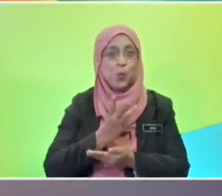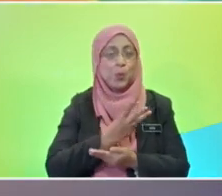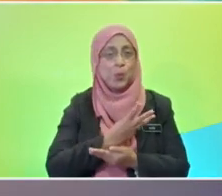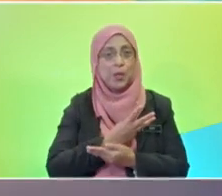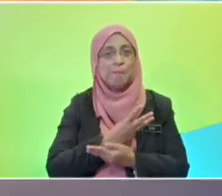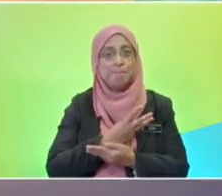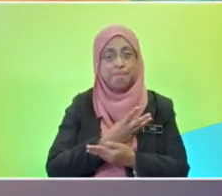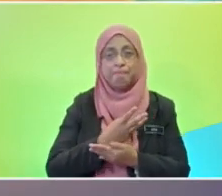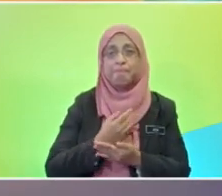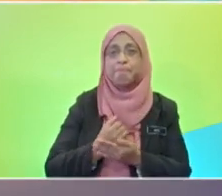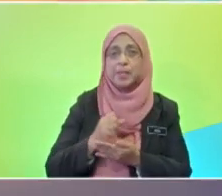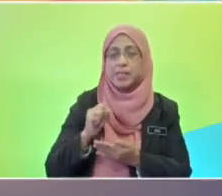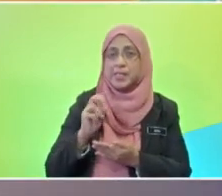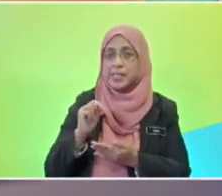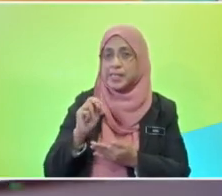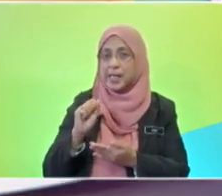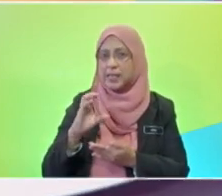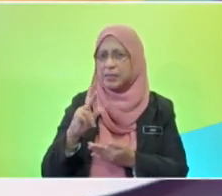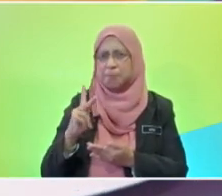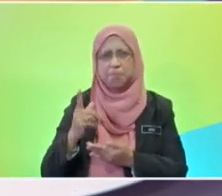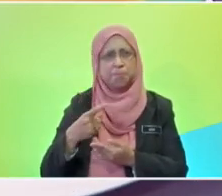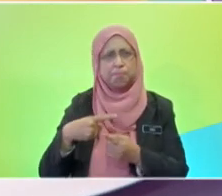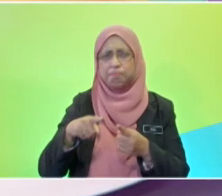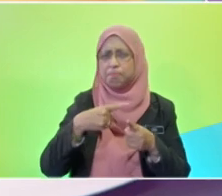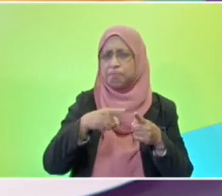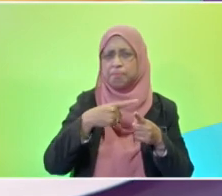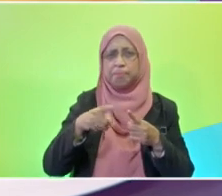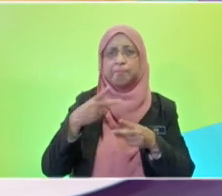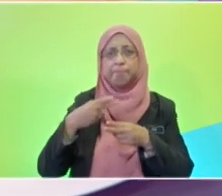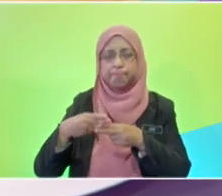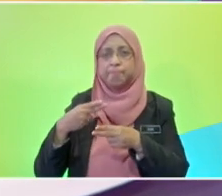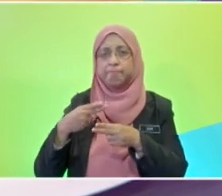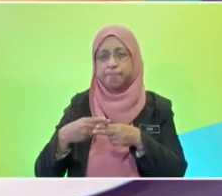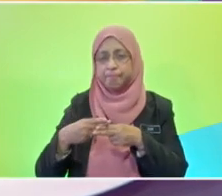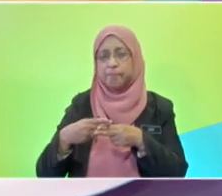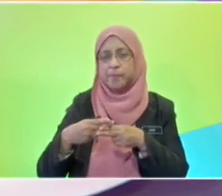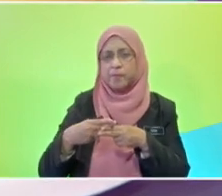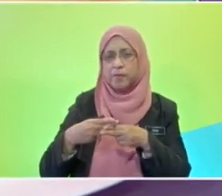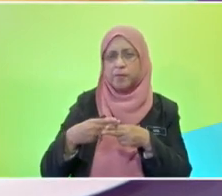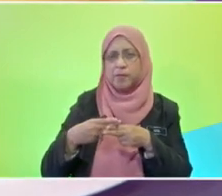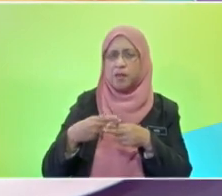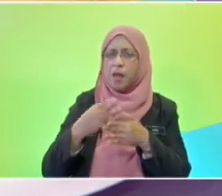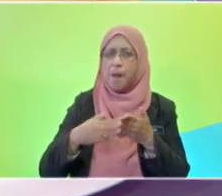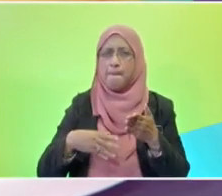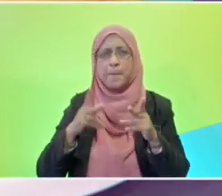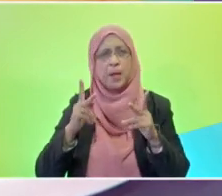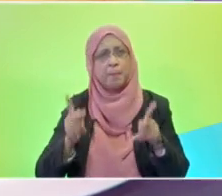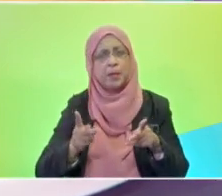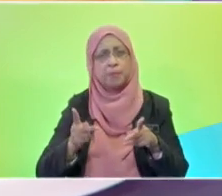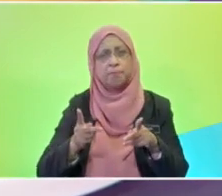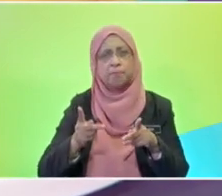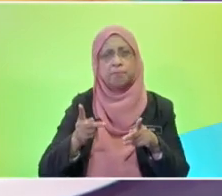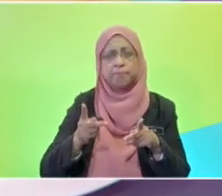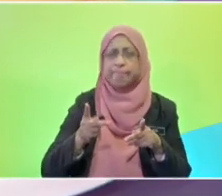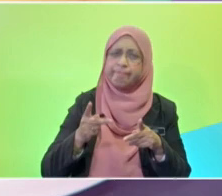of snacks with different names. Yeah. Okay, some people call this jalebi.